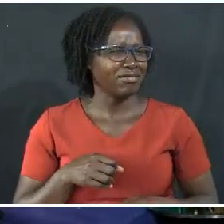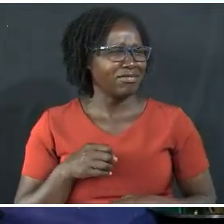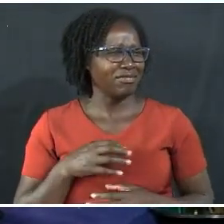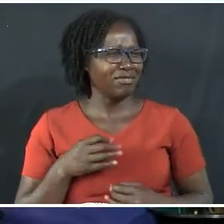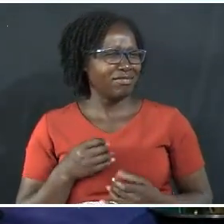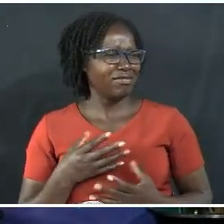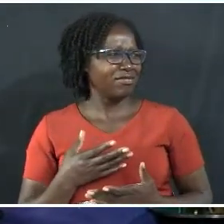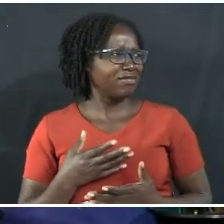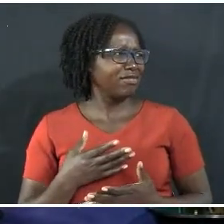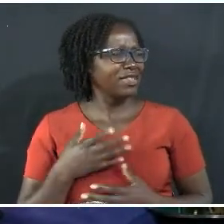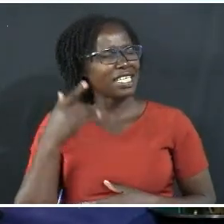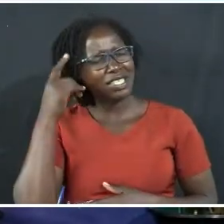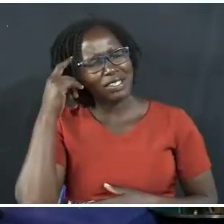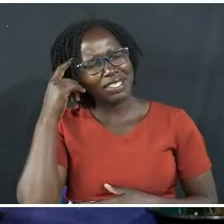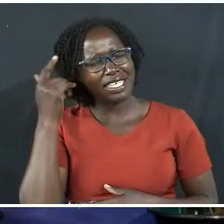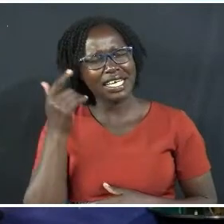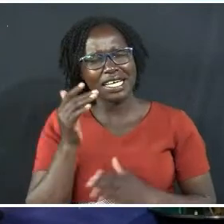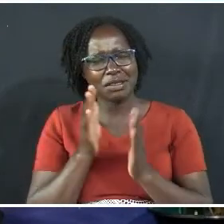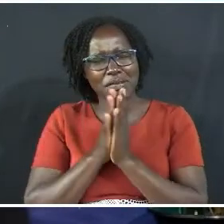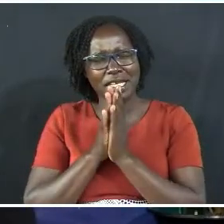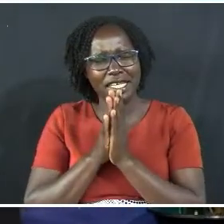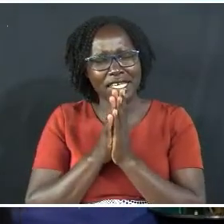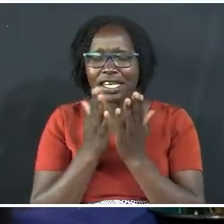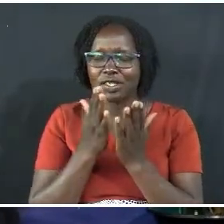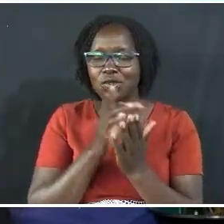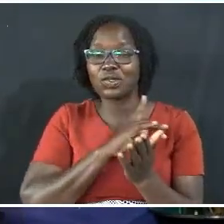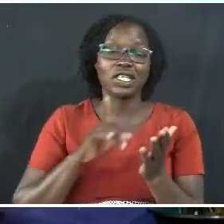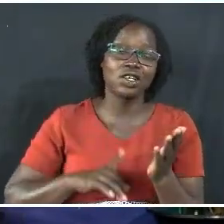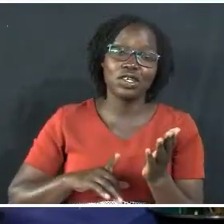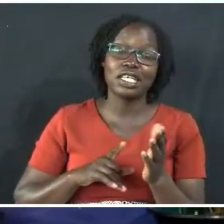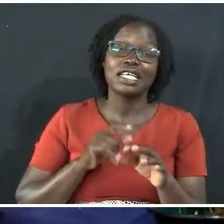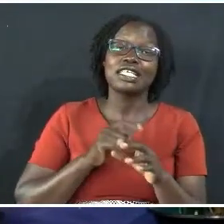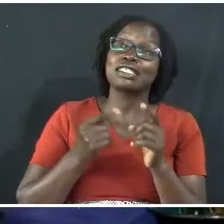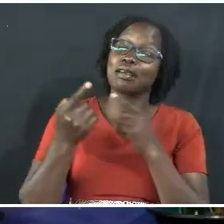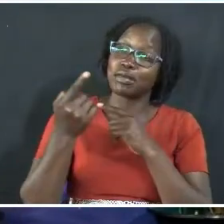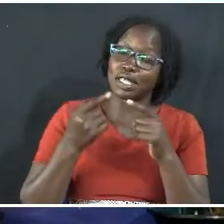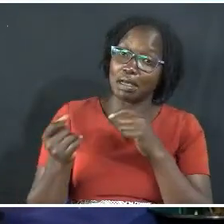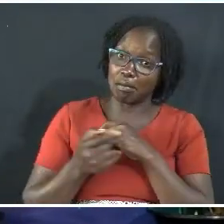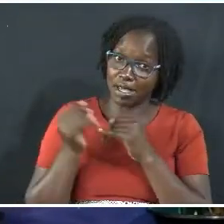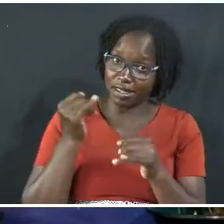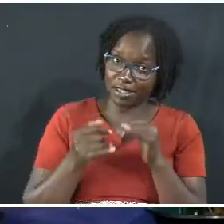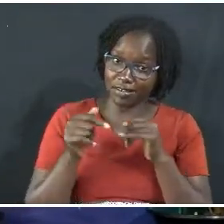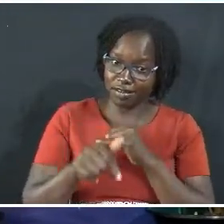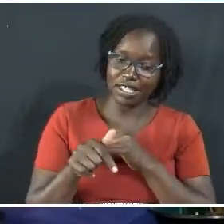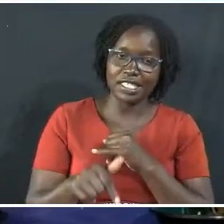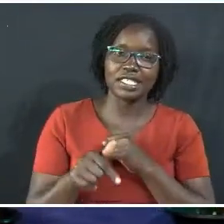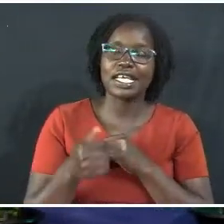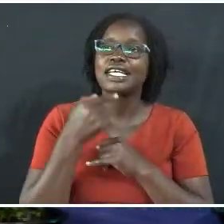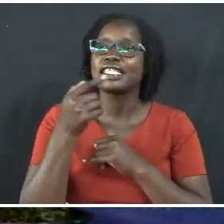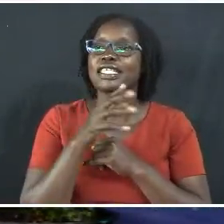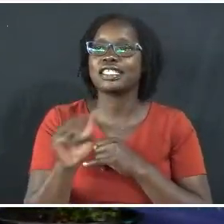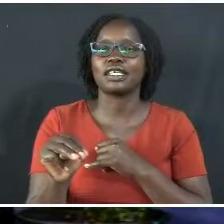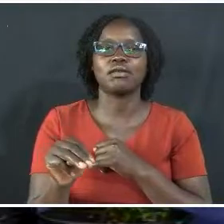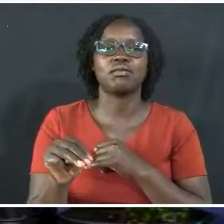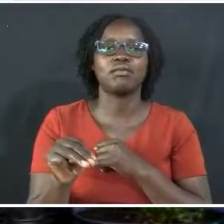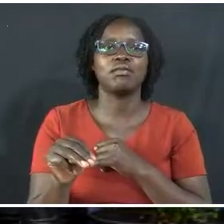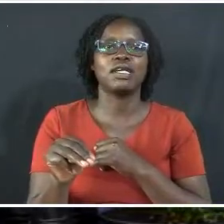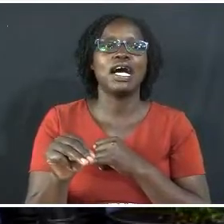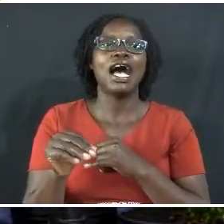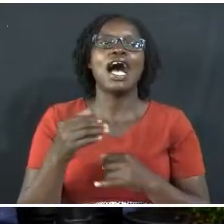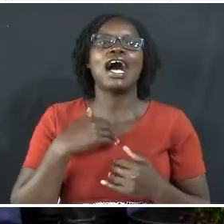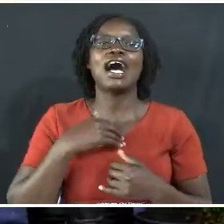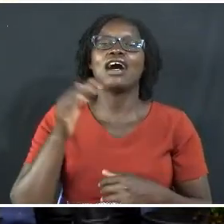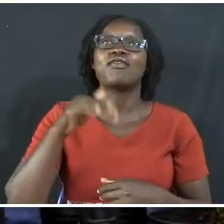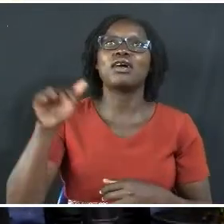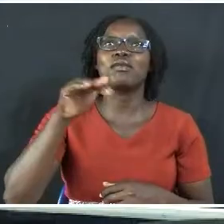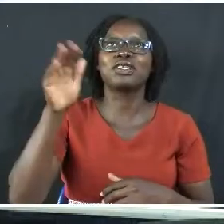started thinking and praying unto the Lord. When they come this month end, tell them that you have a mansion